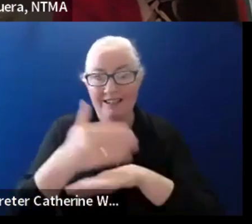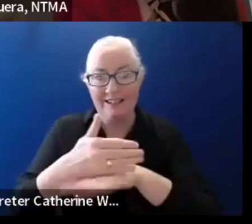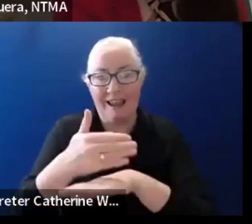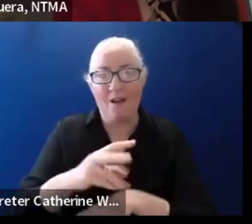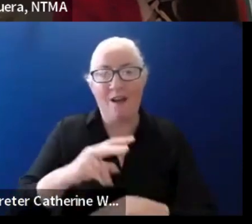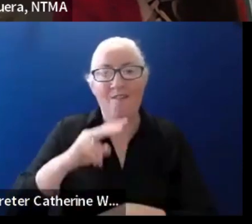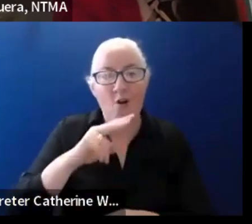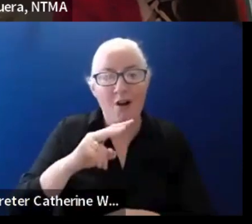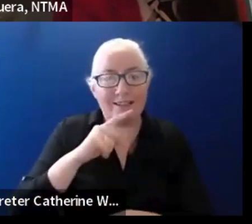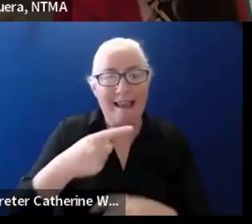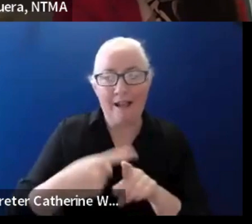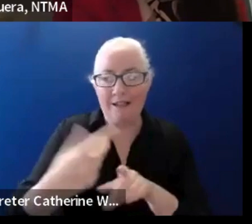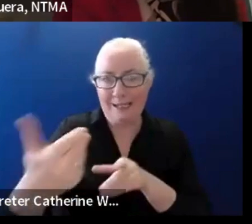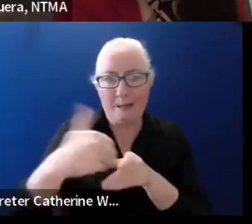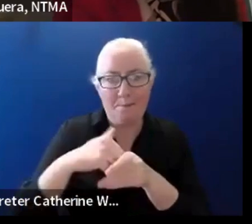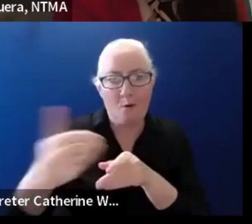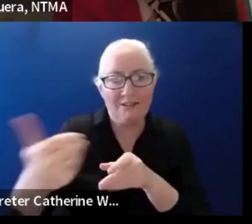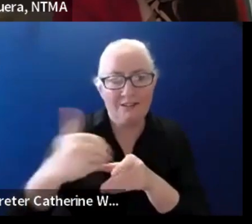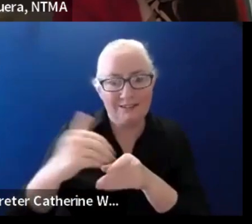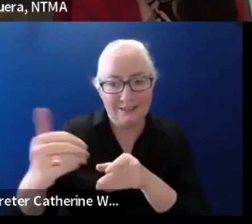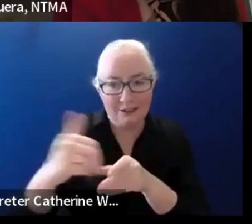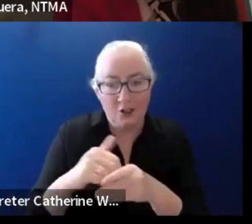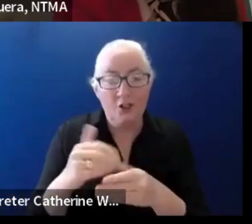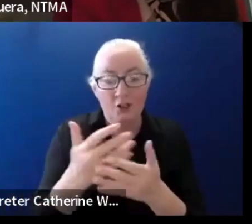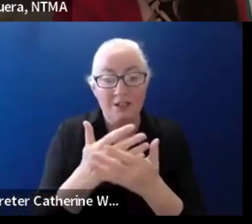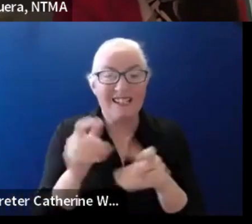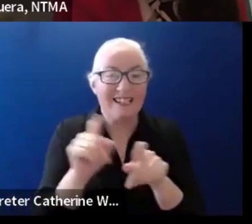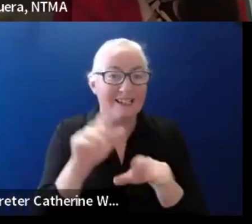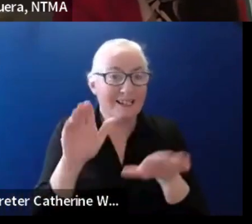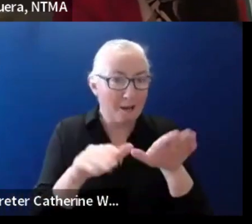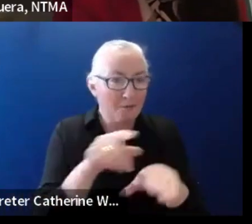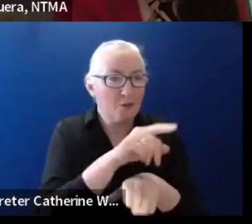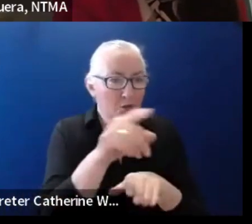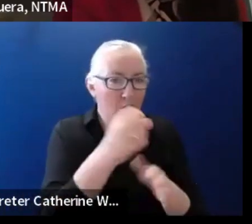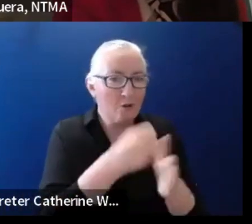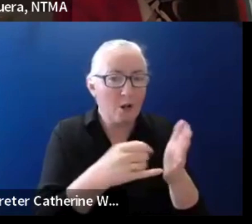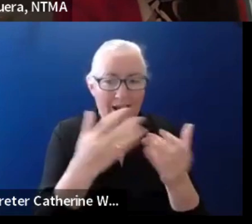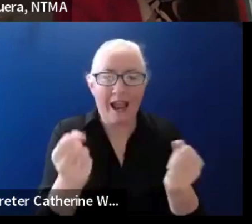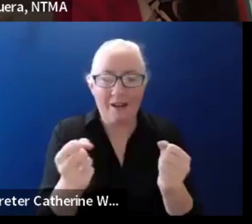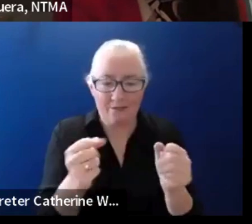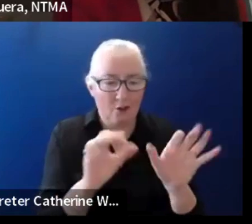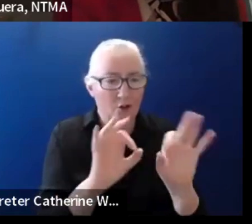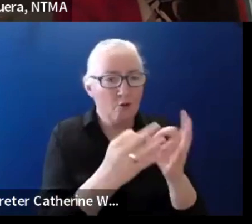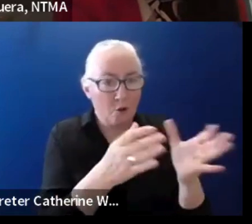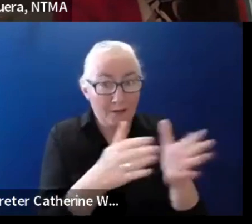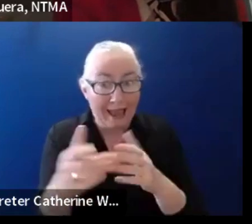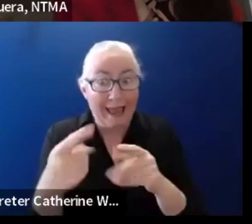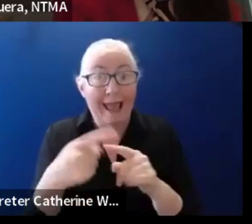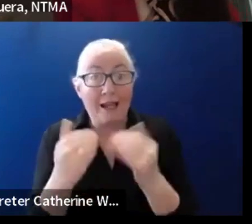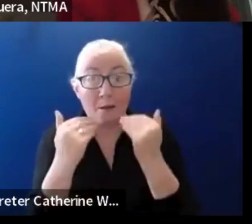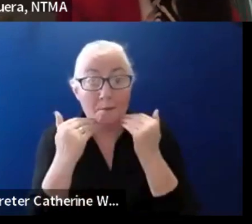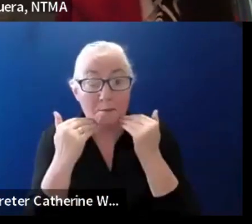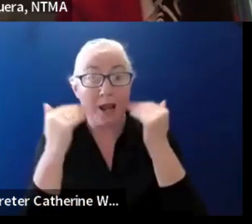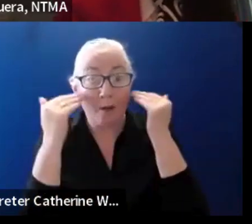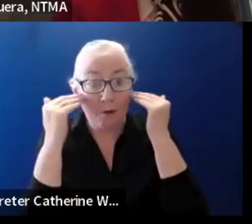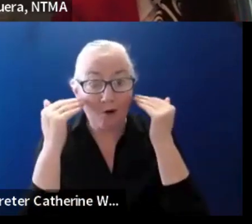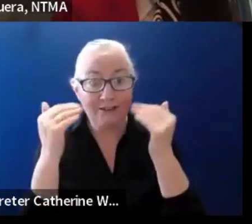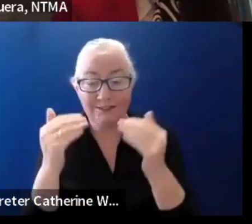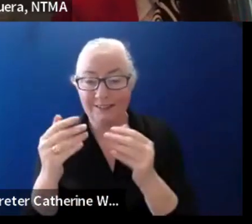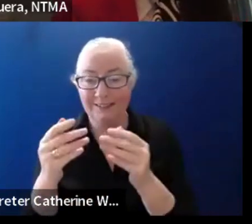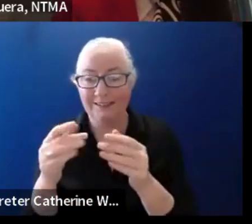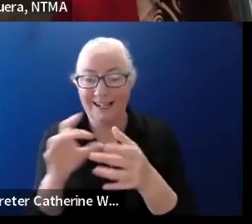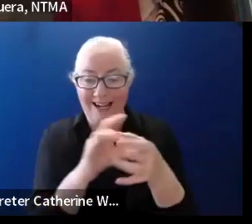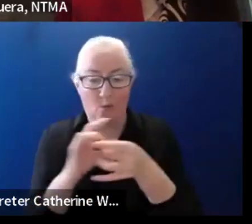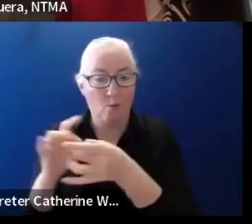employee input. So similar to a lot of organisations, we have a number of employee resource groups, and we also have a menopause network. And one of those employee